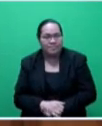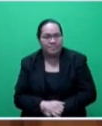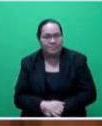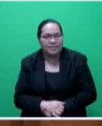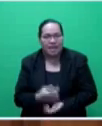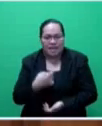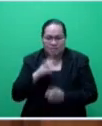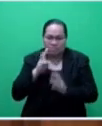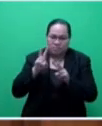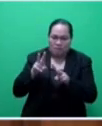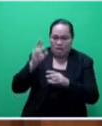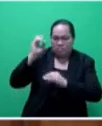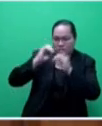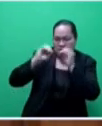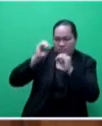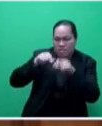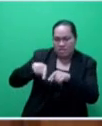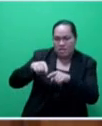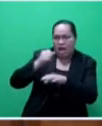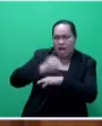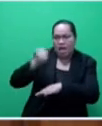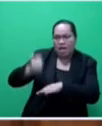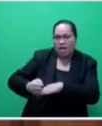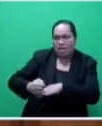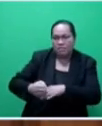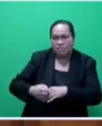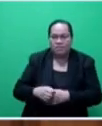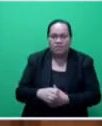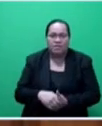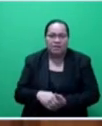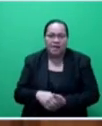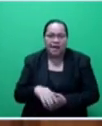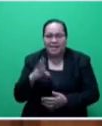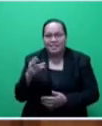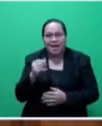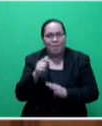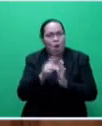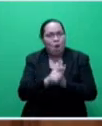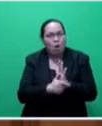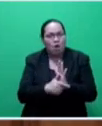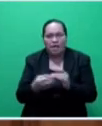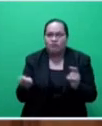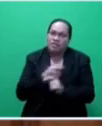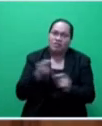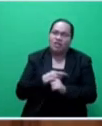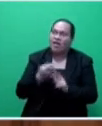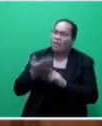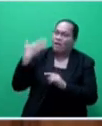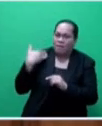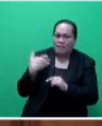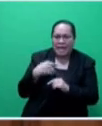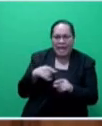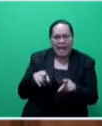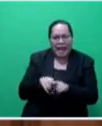What I've seen, Mr. Speaker, with this government, and some of the laws that we've changed in the past, it's kind